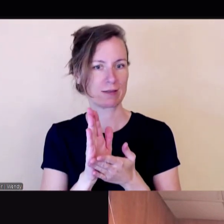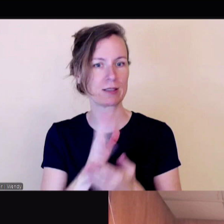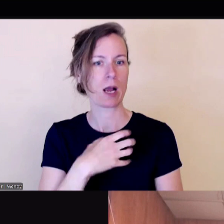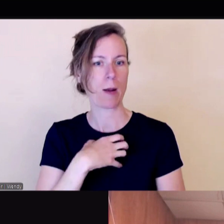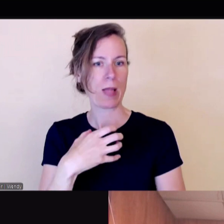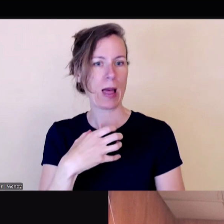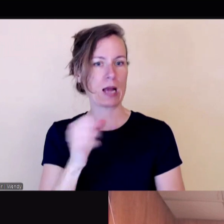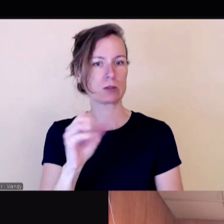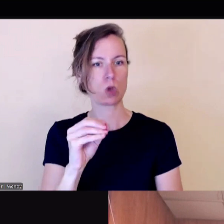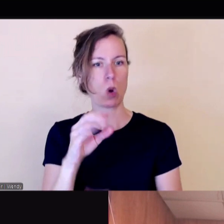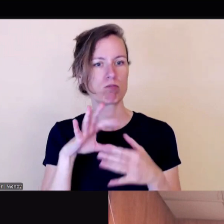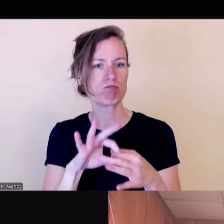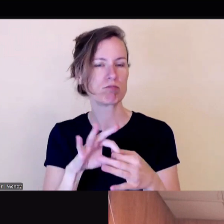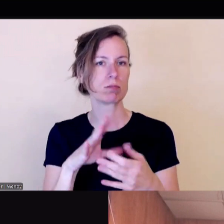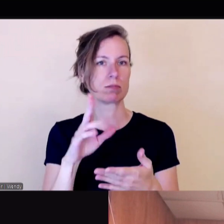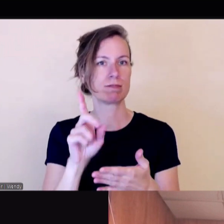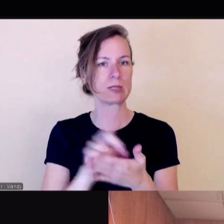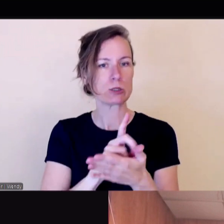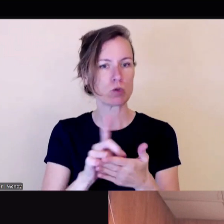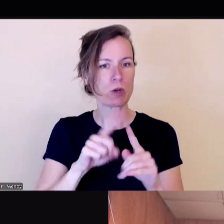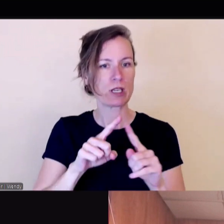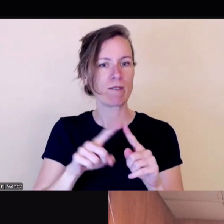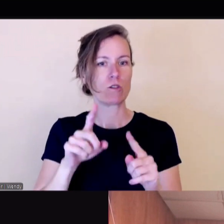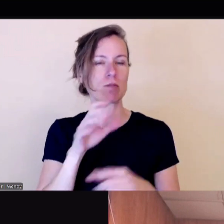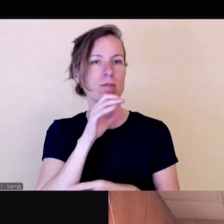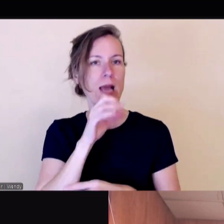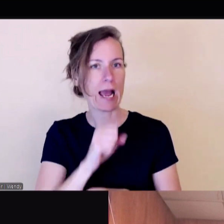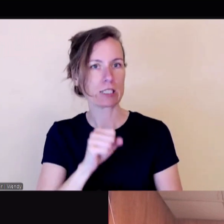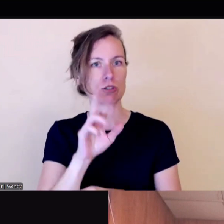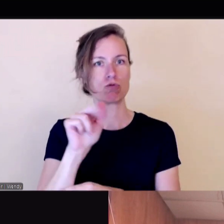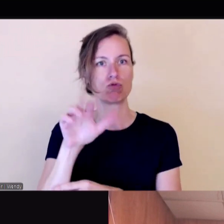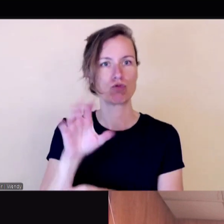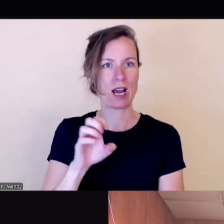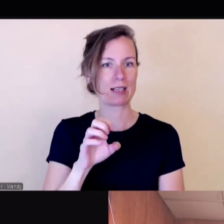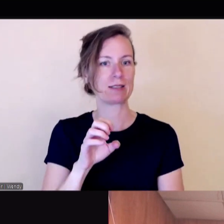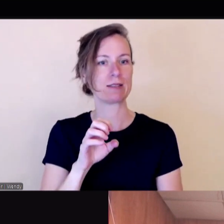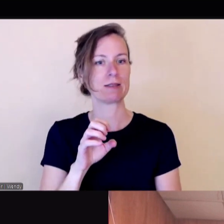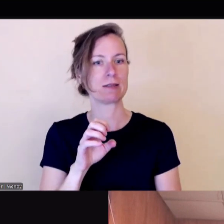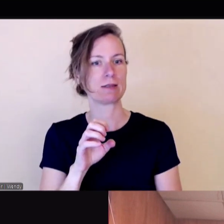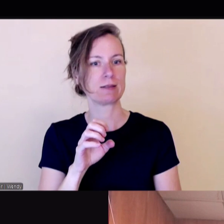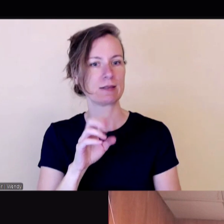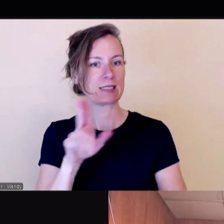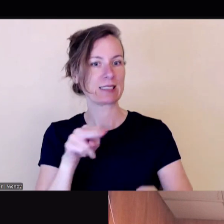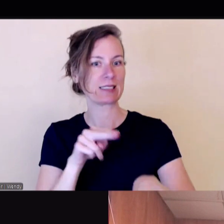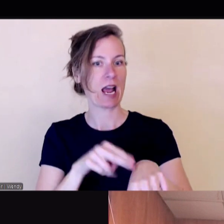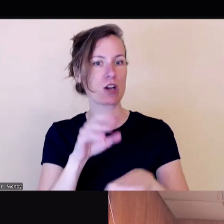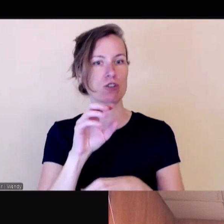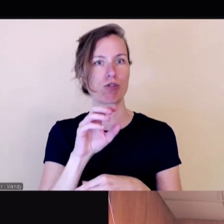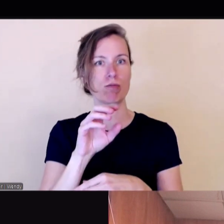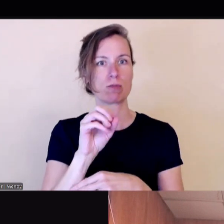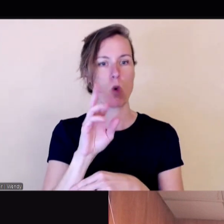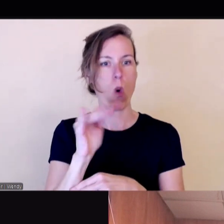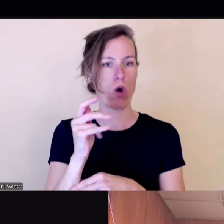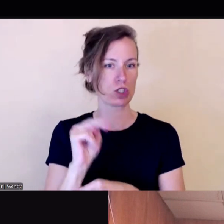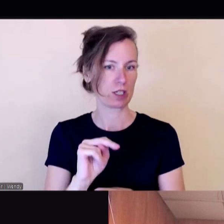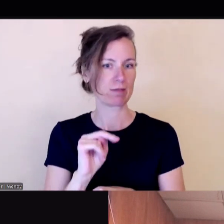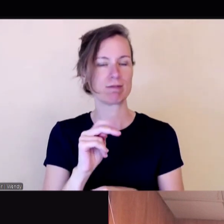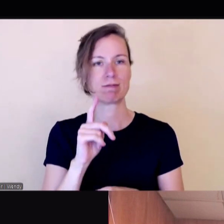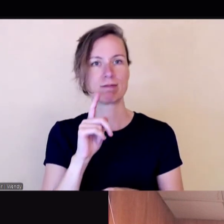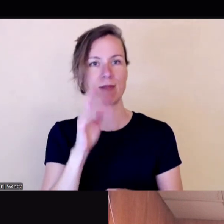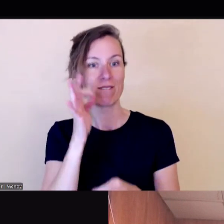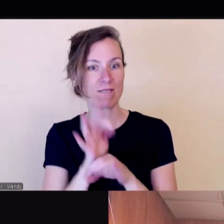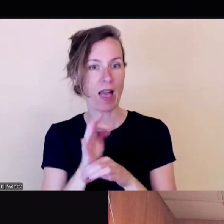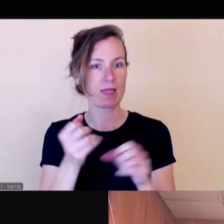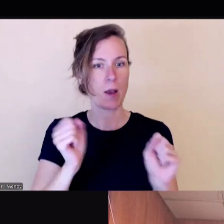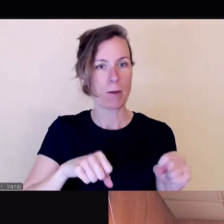faith, ability and disability, color, familial status, marital status, all of those what we call protected